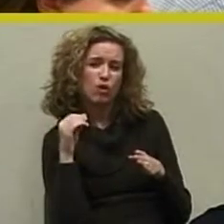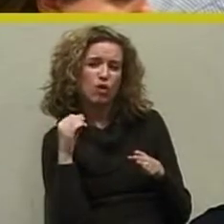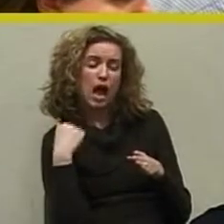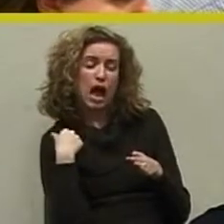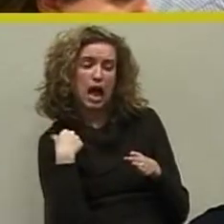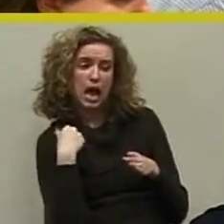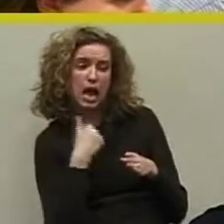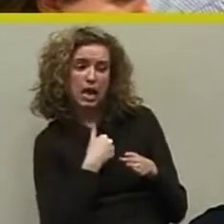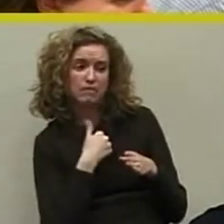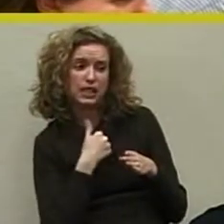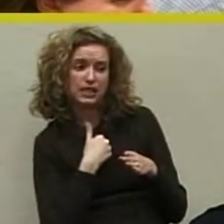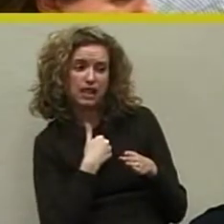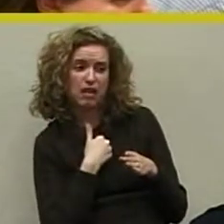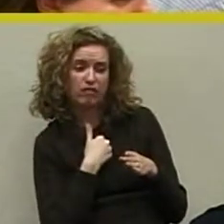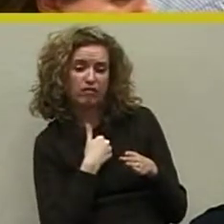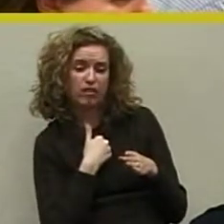you're,